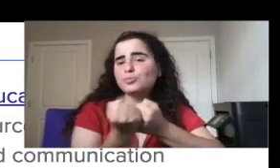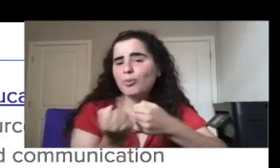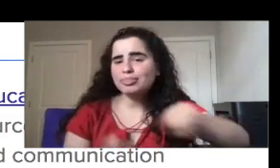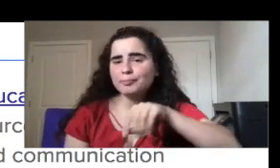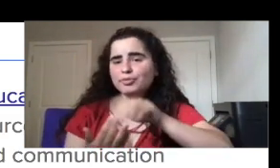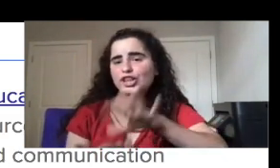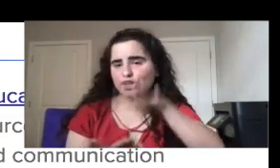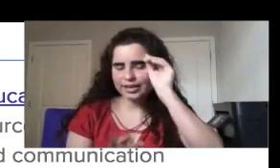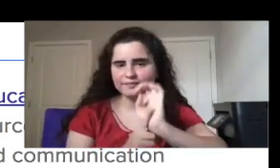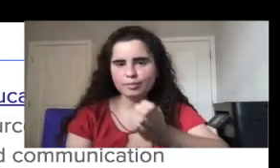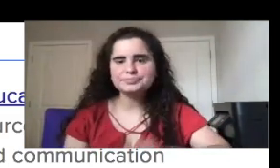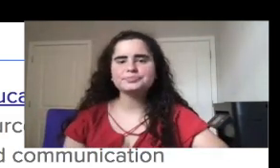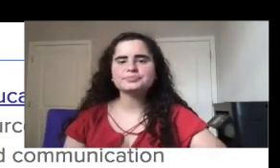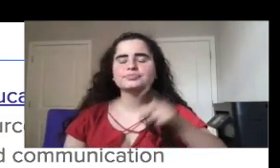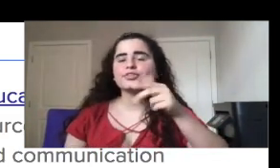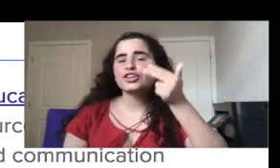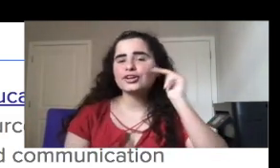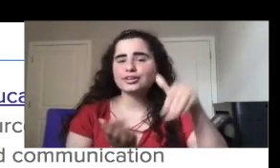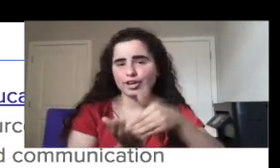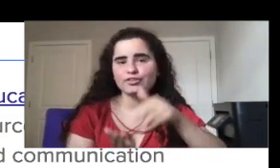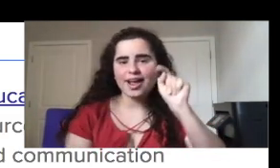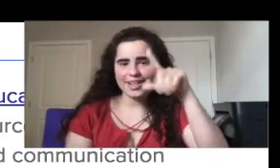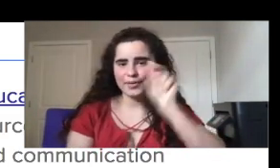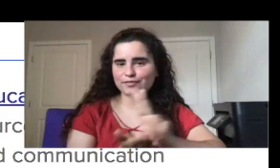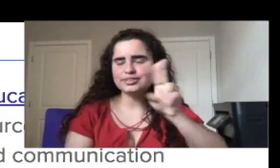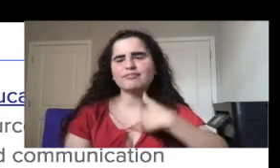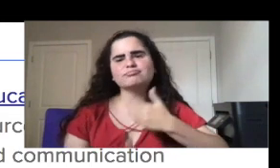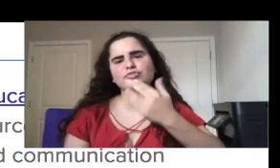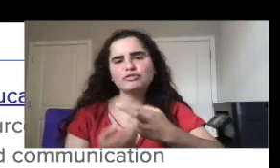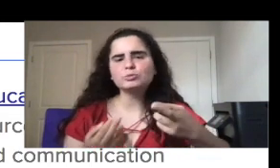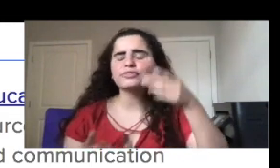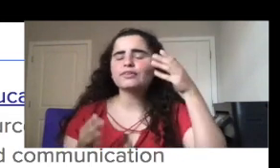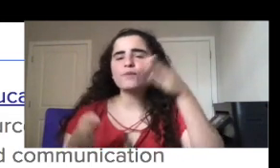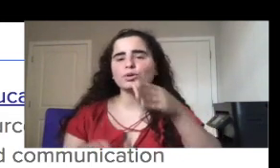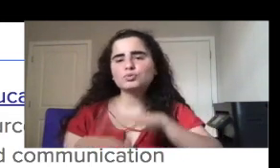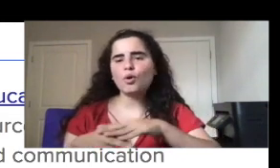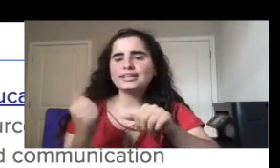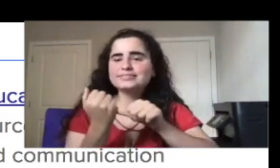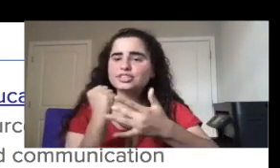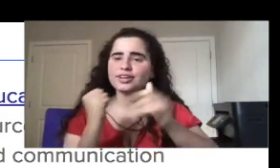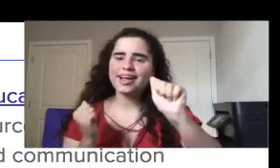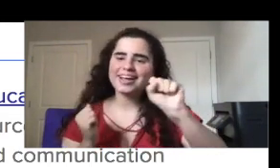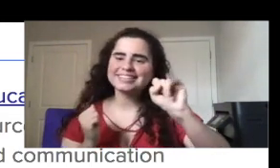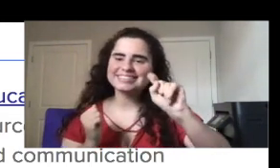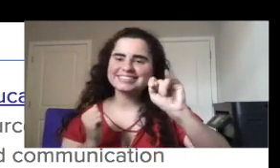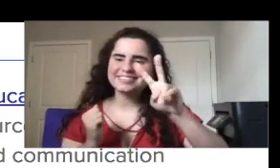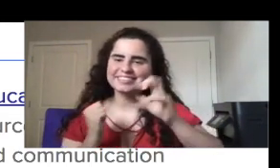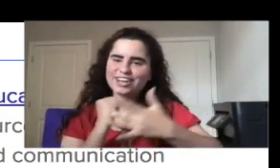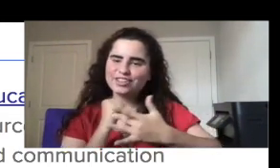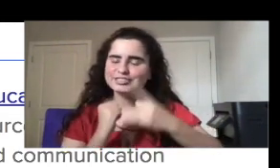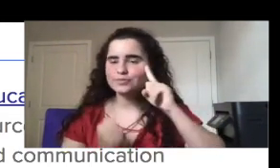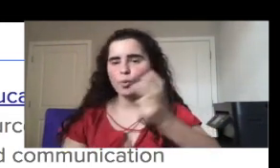The next slide is resources for oral deaf students. The Montclair National Deaf Education Center